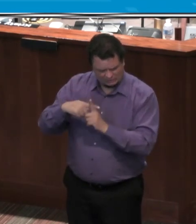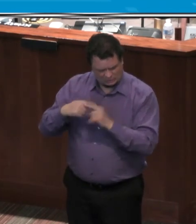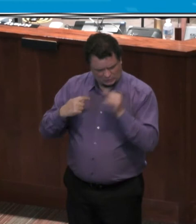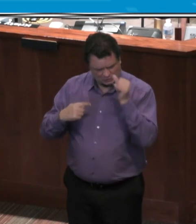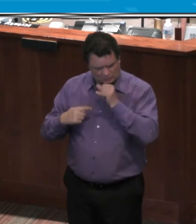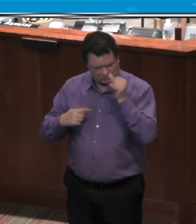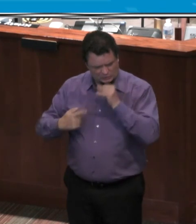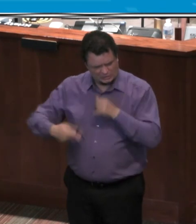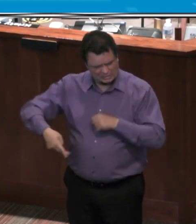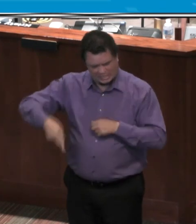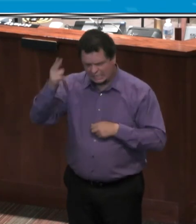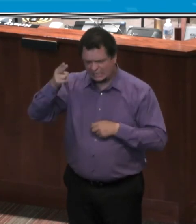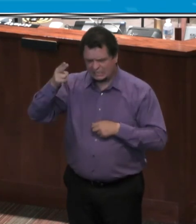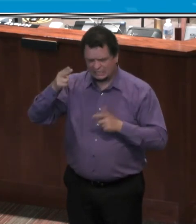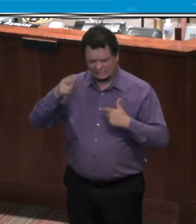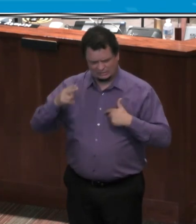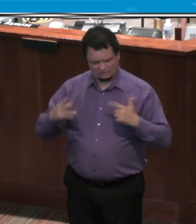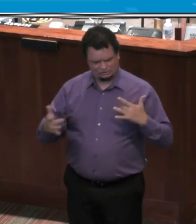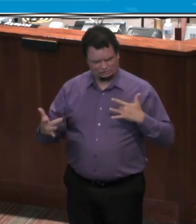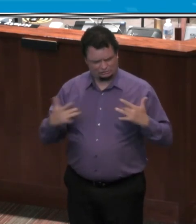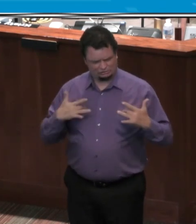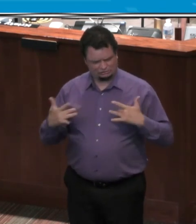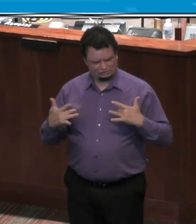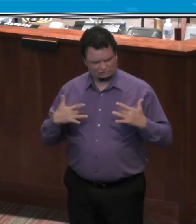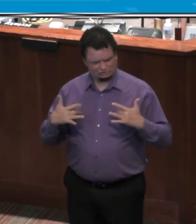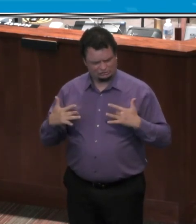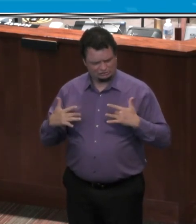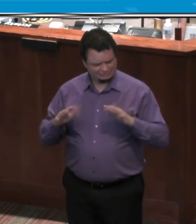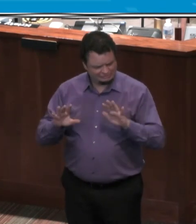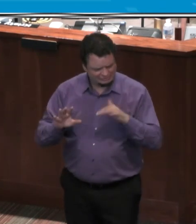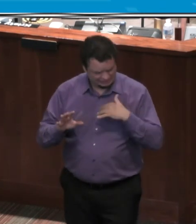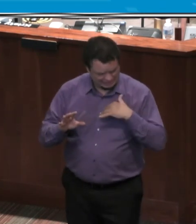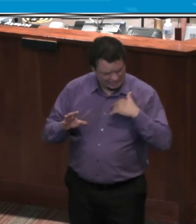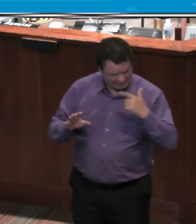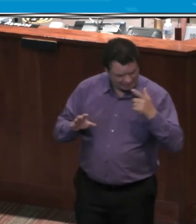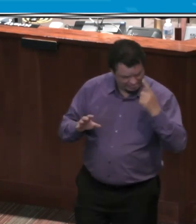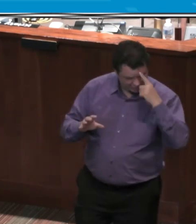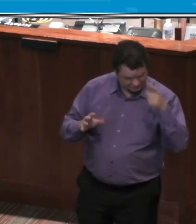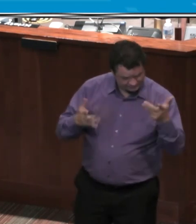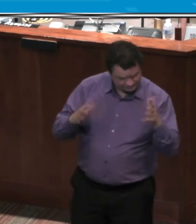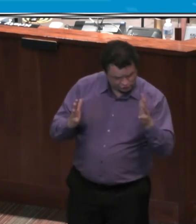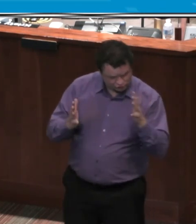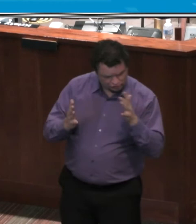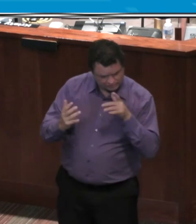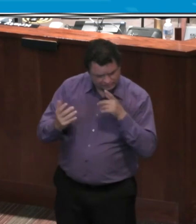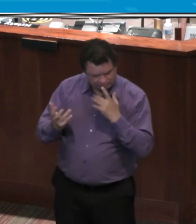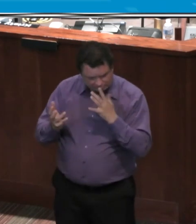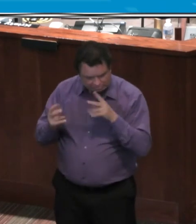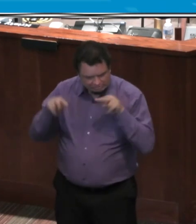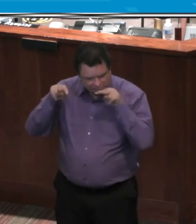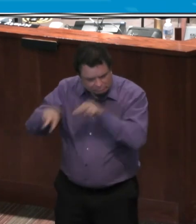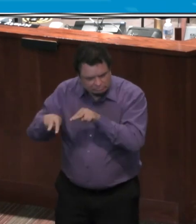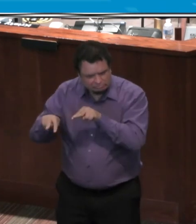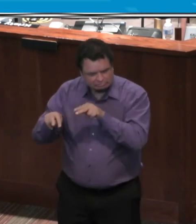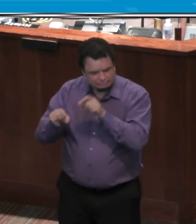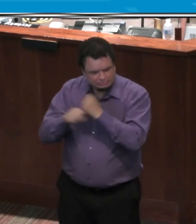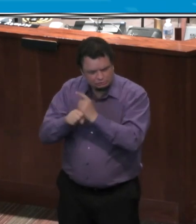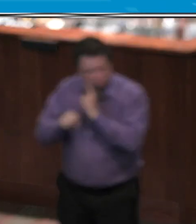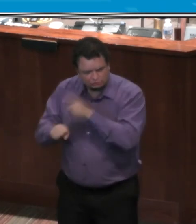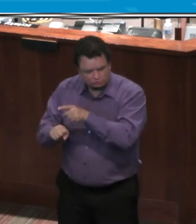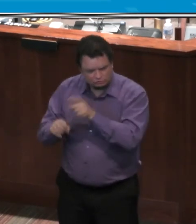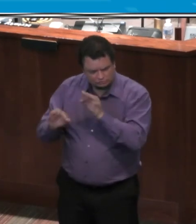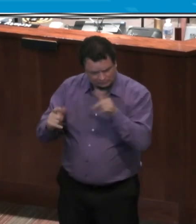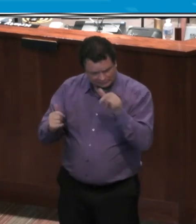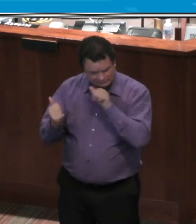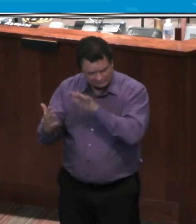but do we have any, besides, I understand socioeconomic differences, things like that, do we have any clear answers as to